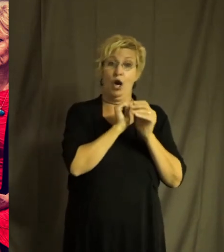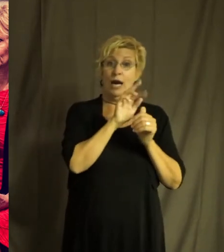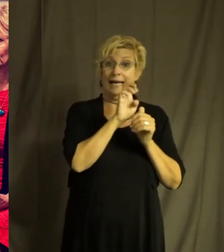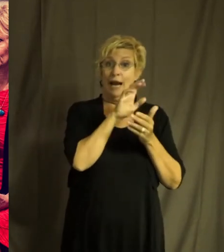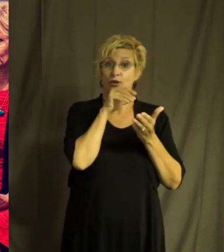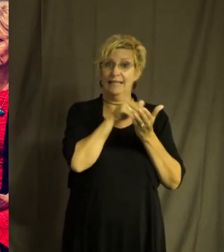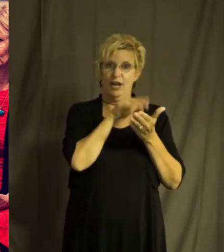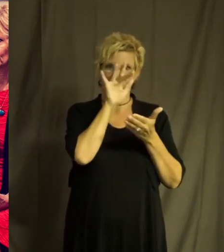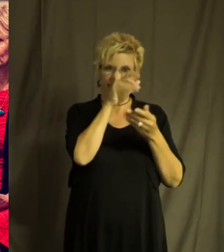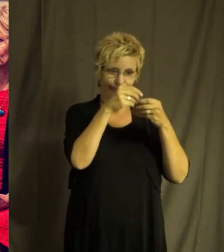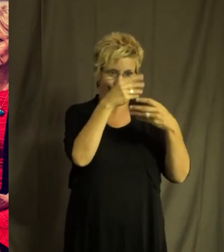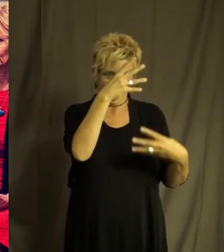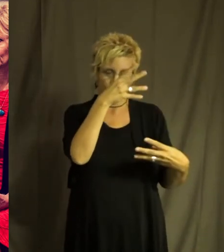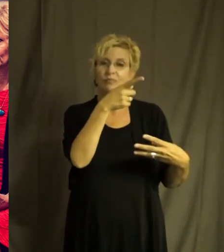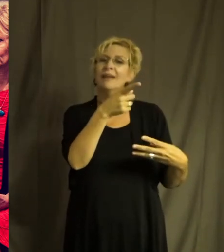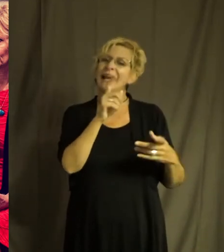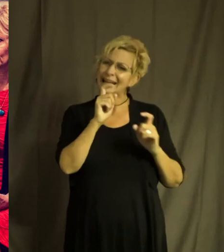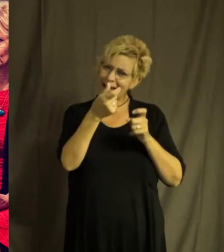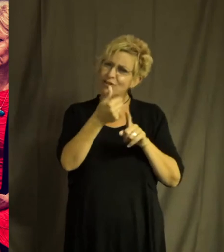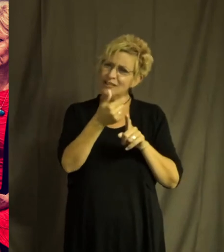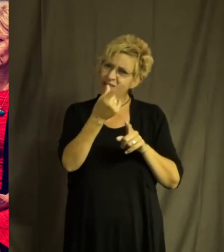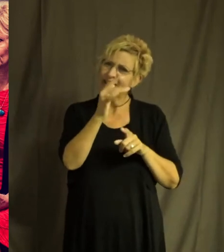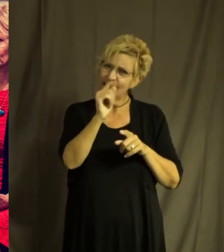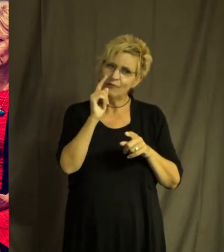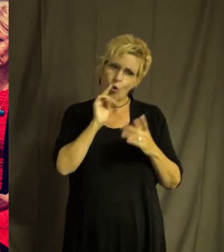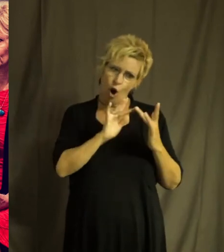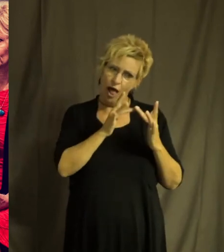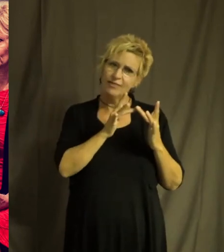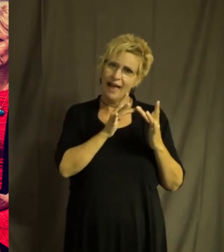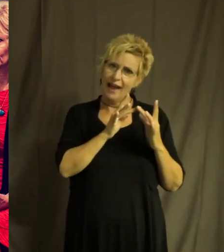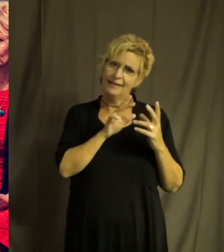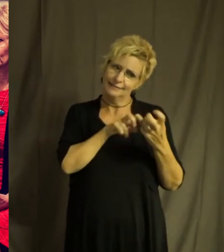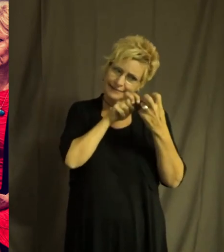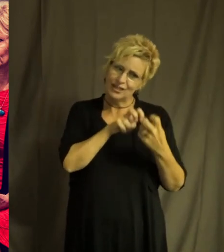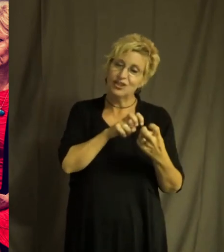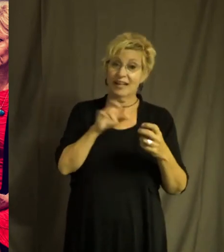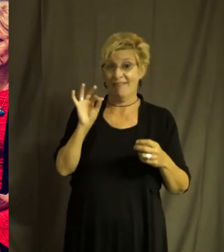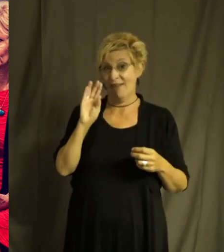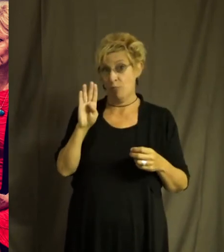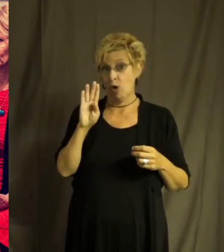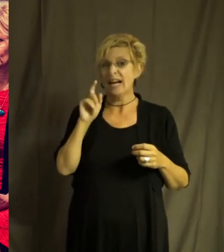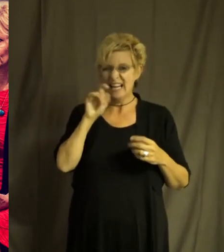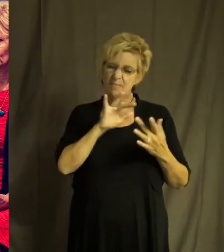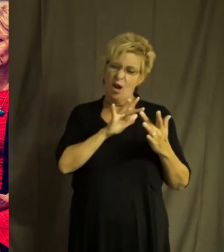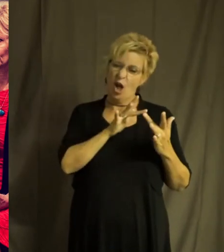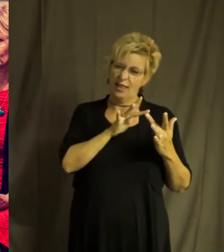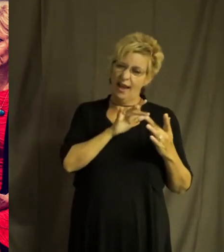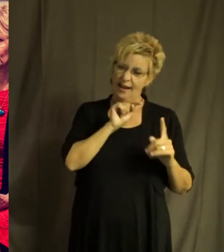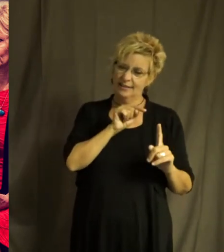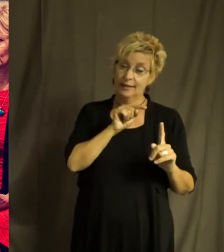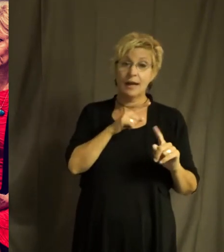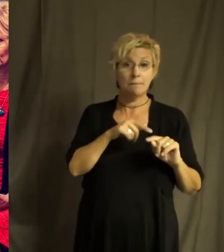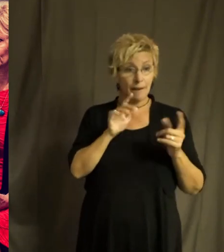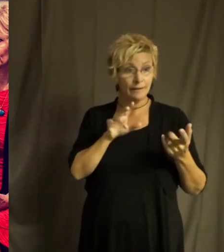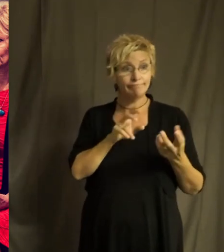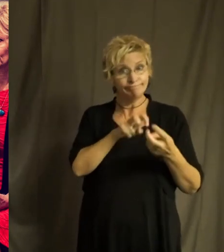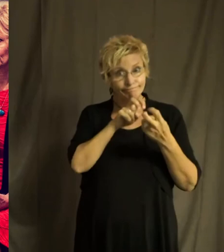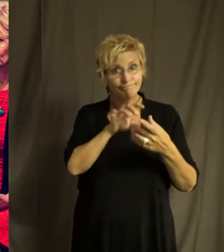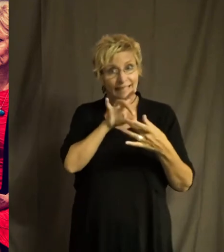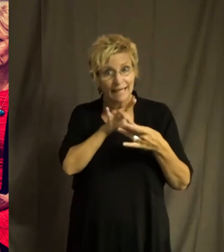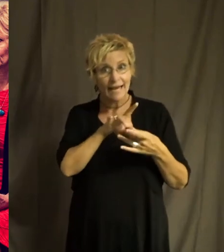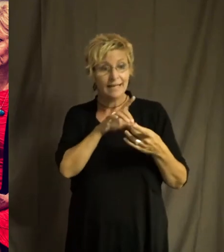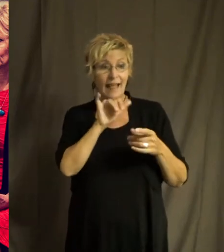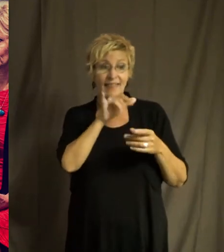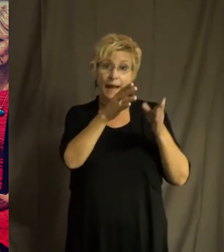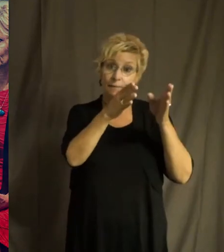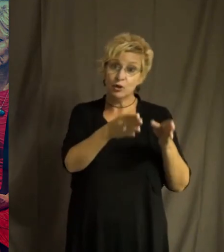milehighchurch.org page. Go to Prayer and Care Center, and you'll see that list, and give yourself the gift of an online session. For February, they need to